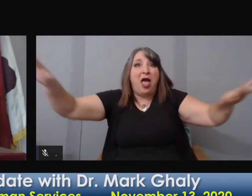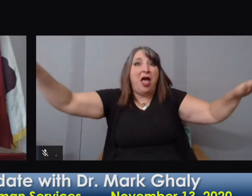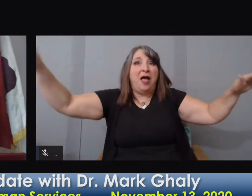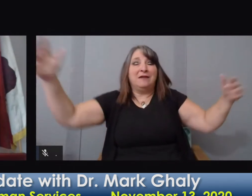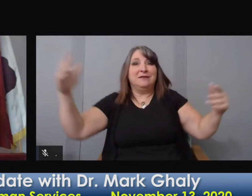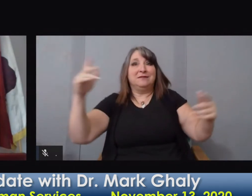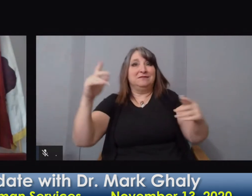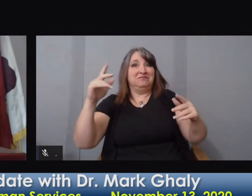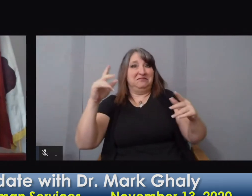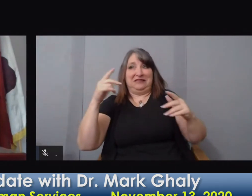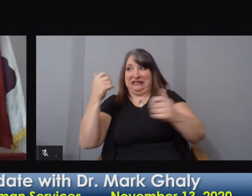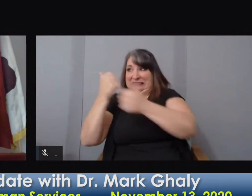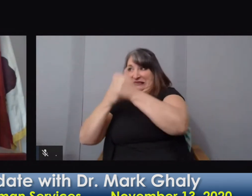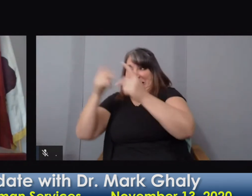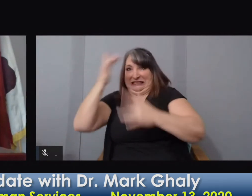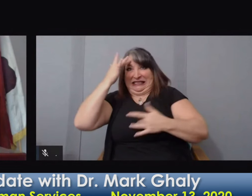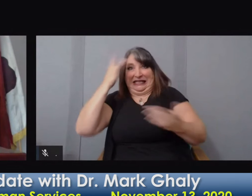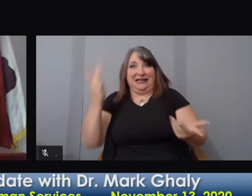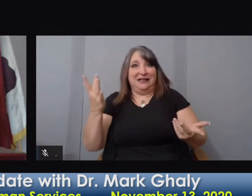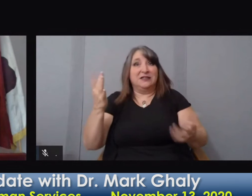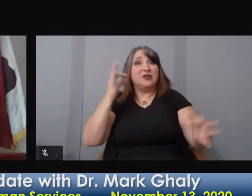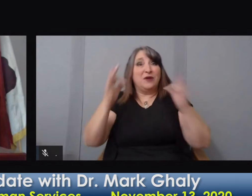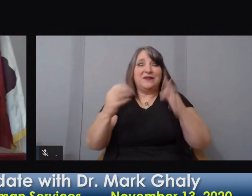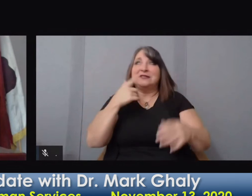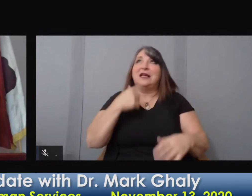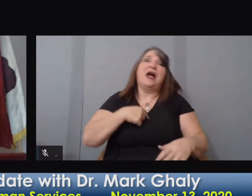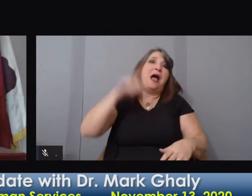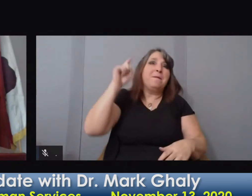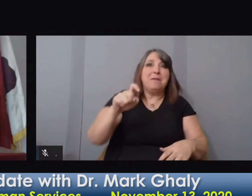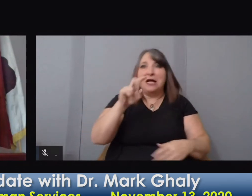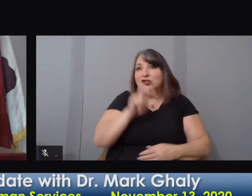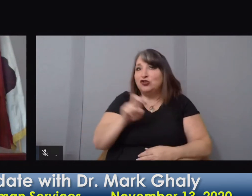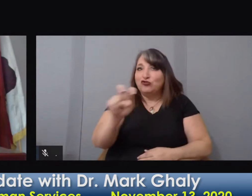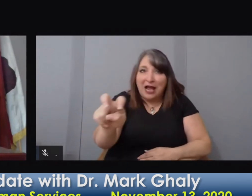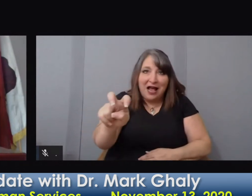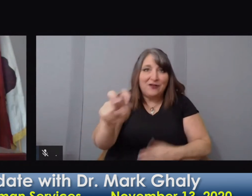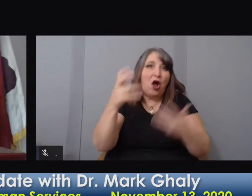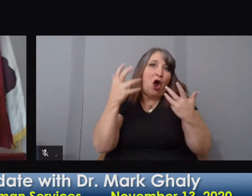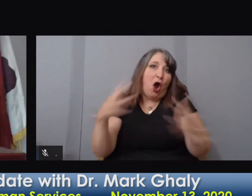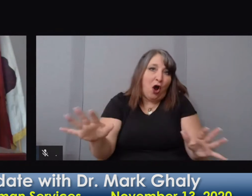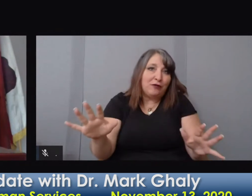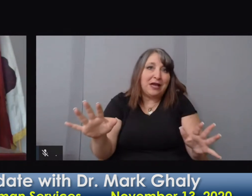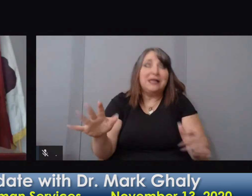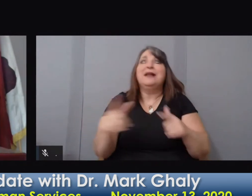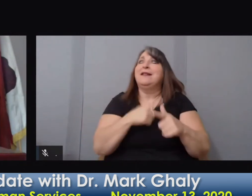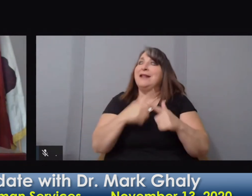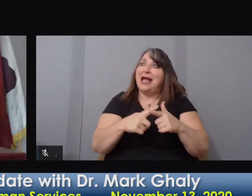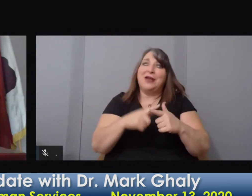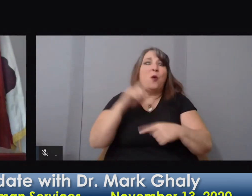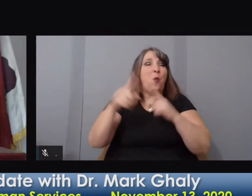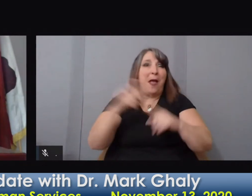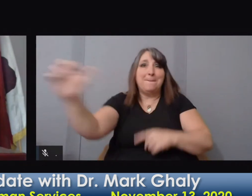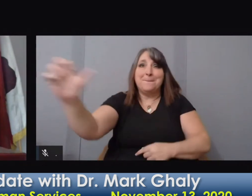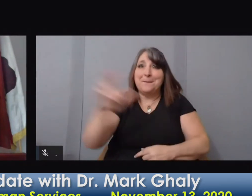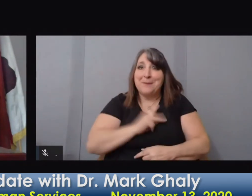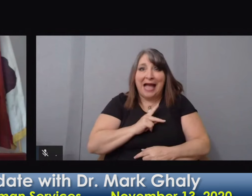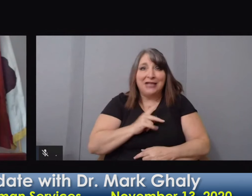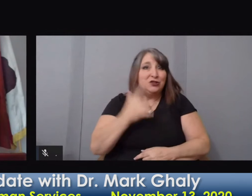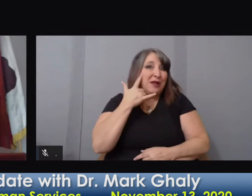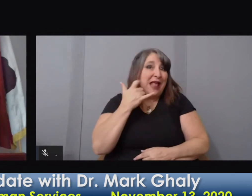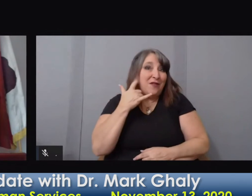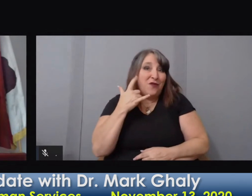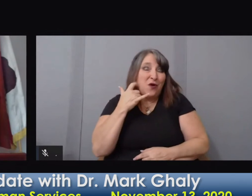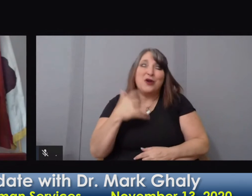is made to go and travel, we do urge people to do the 14-day quarantine when they return, because that